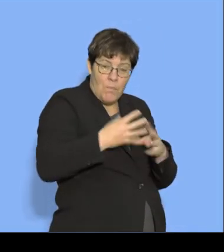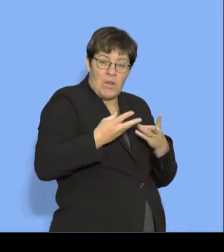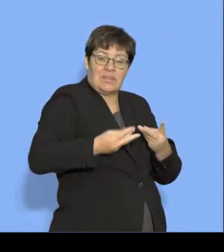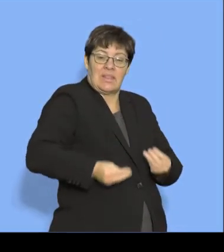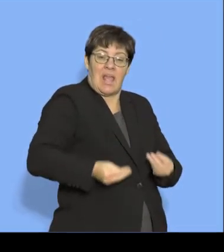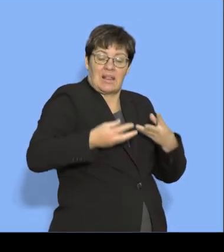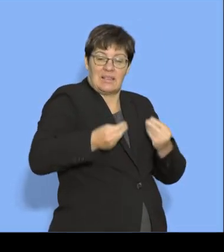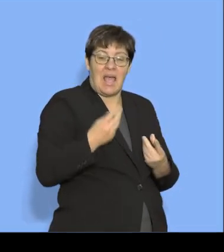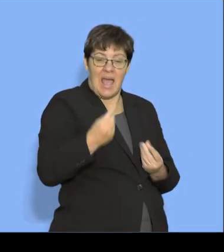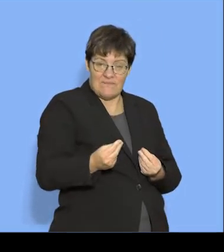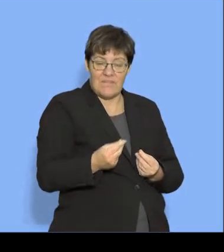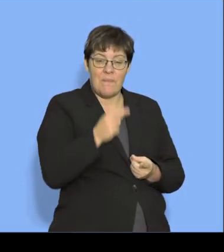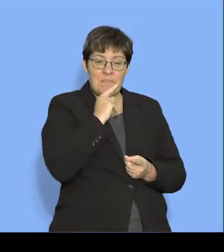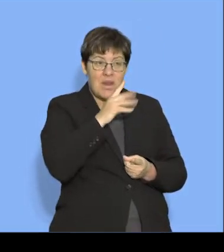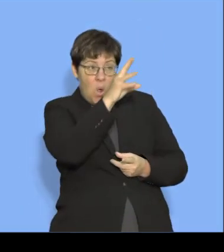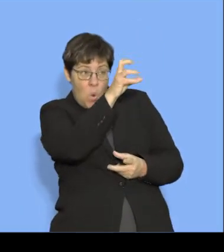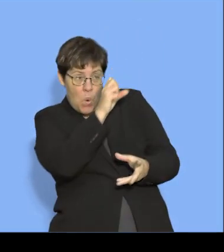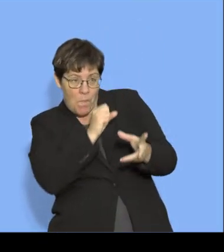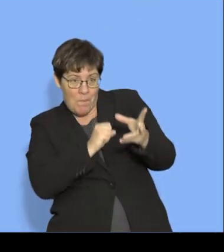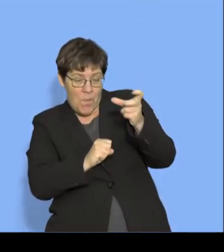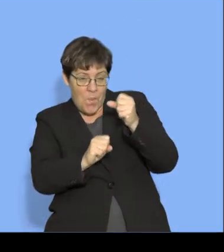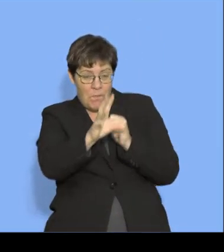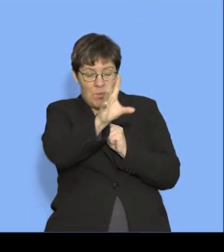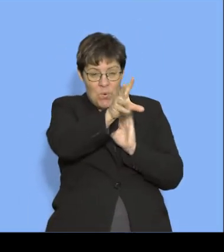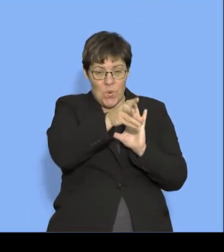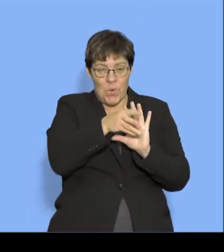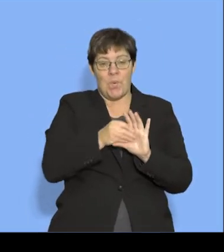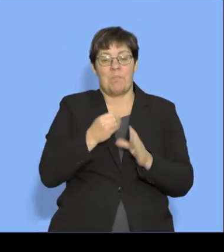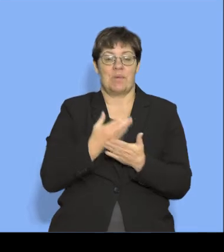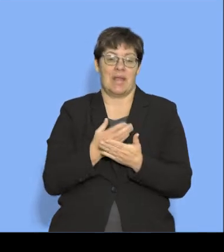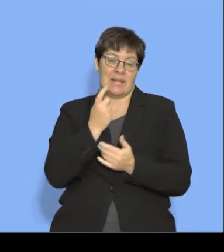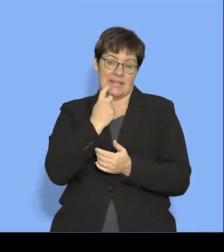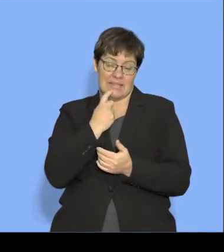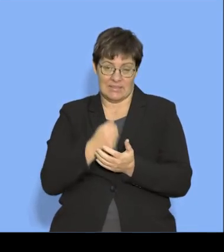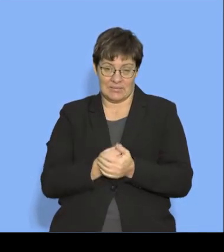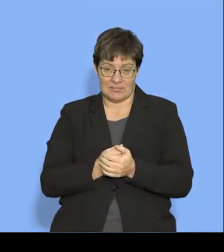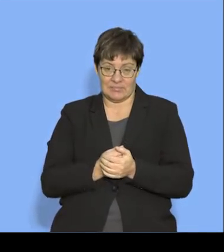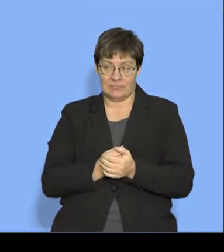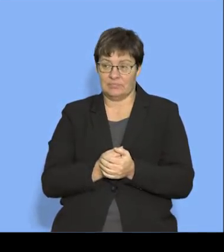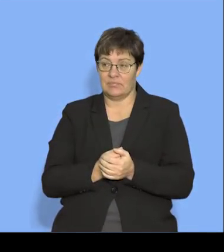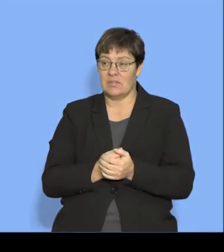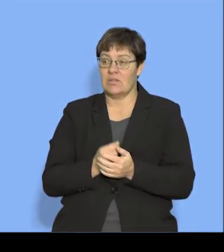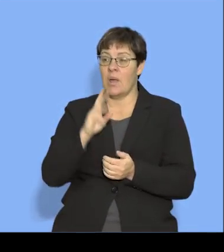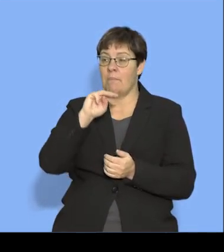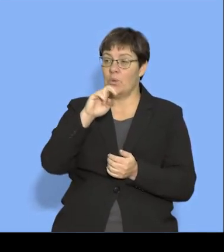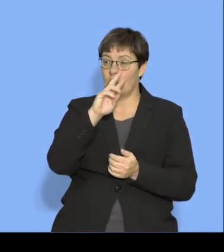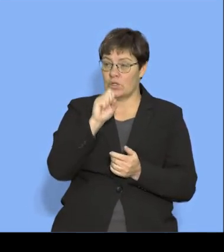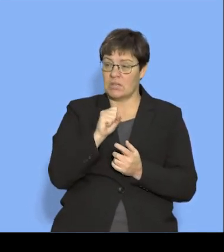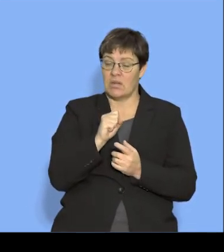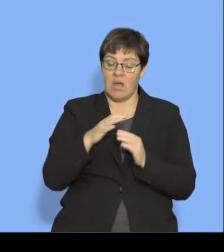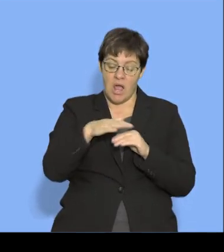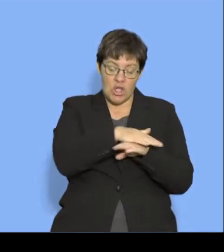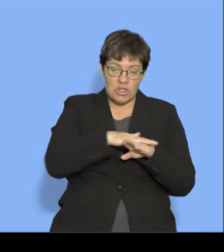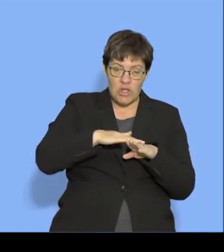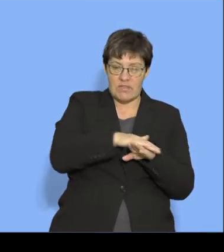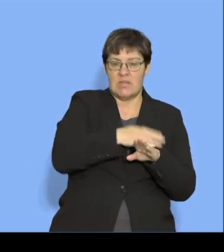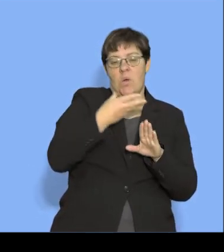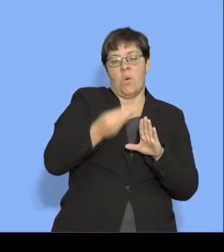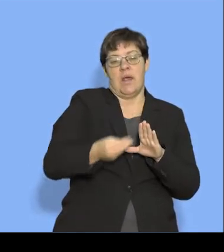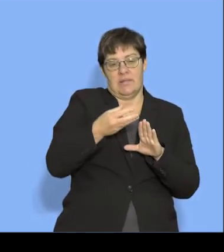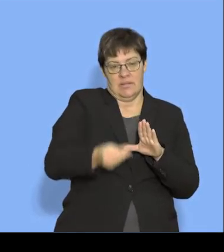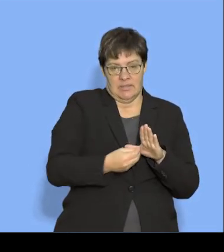is moist and to allow nutrients to dissolve in and then be absorbed. So these produce a mucus that allows for the